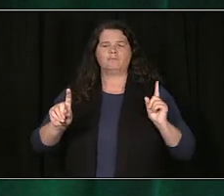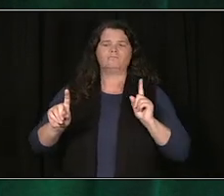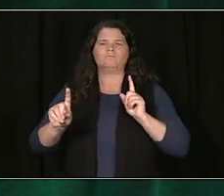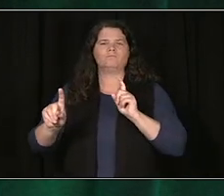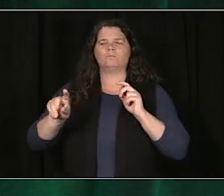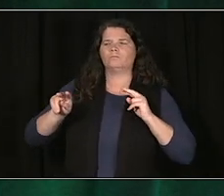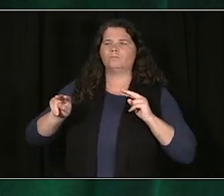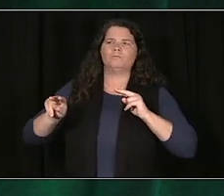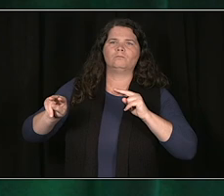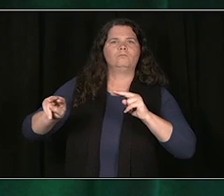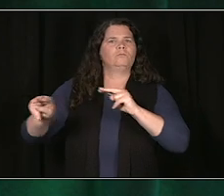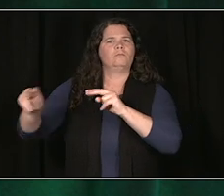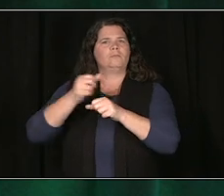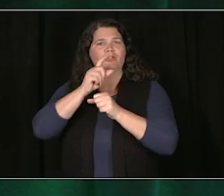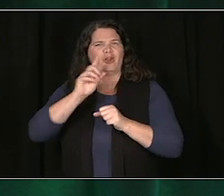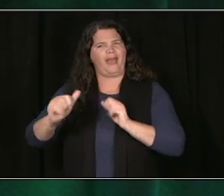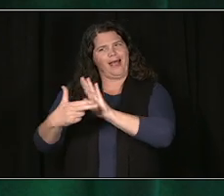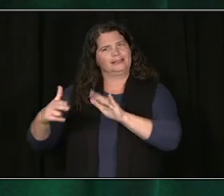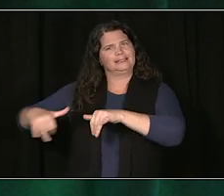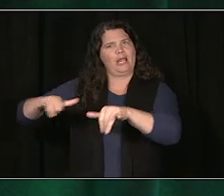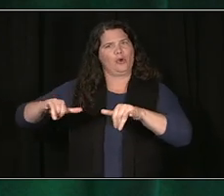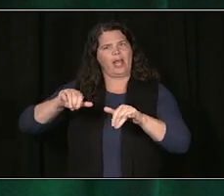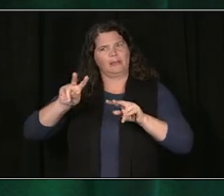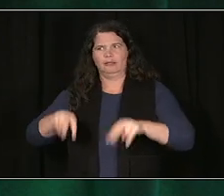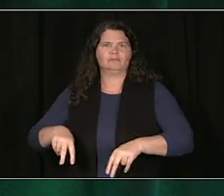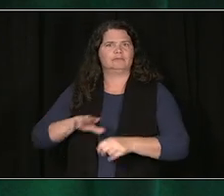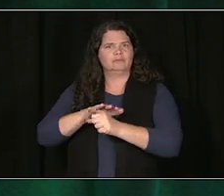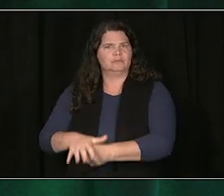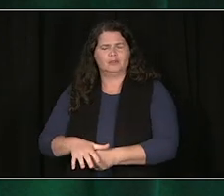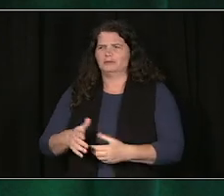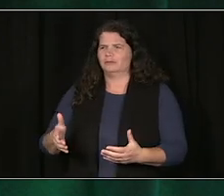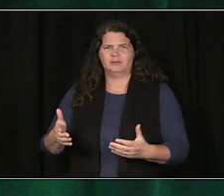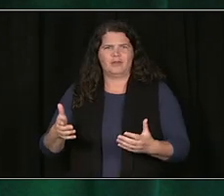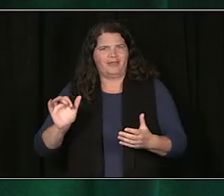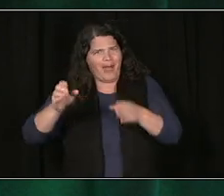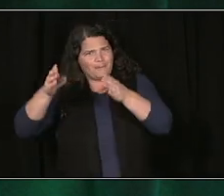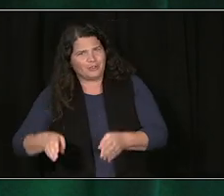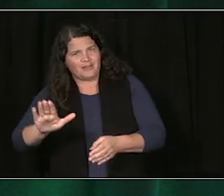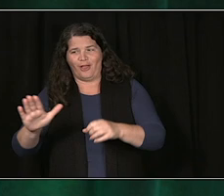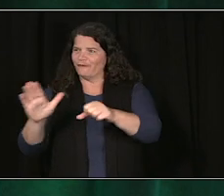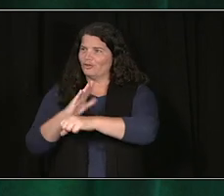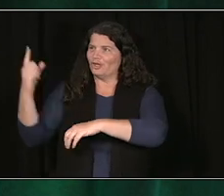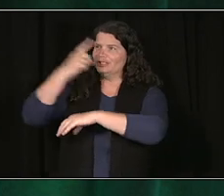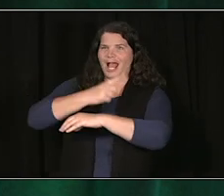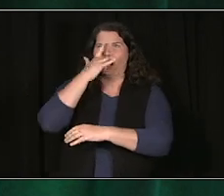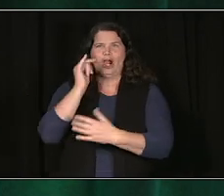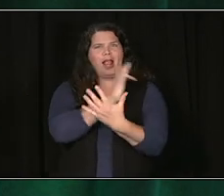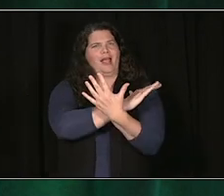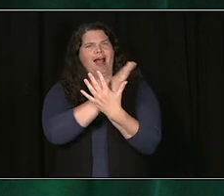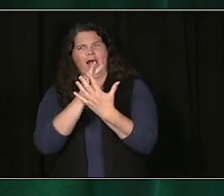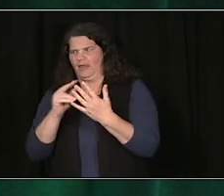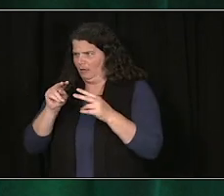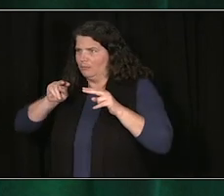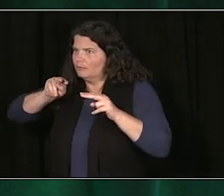of the, what, you know, stereotypes and kind of what that person's full self and that person's full day was actually about. And we've gone